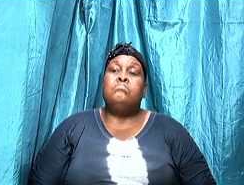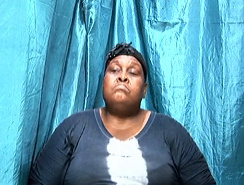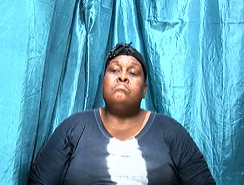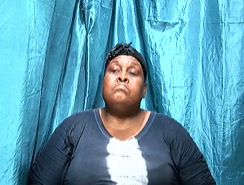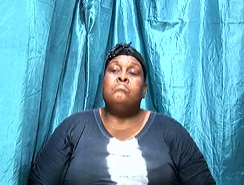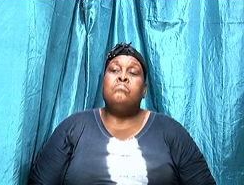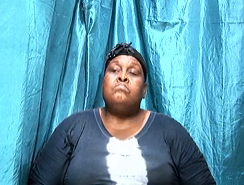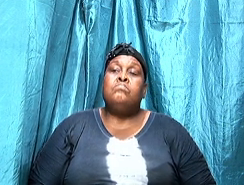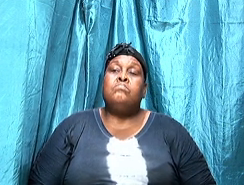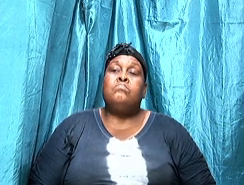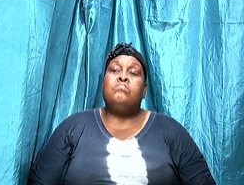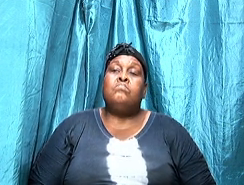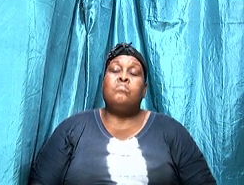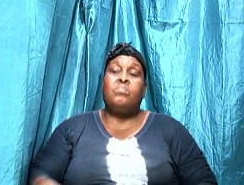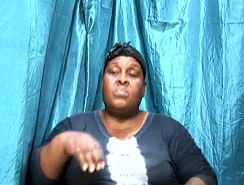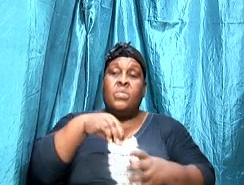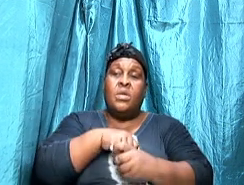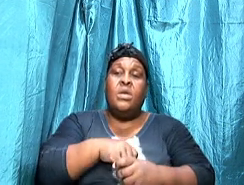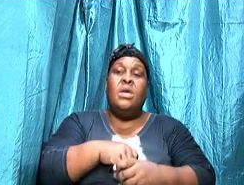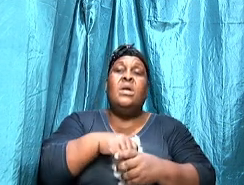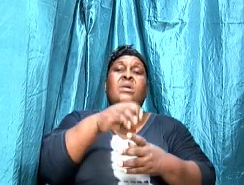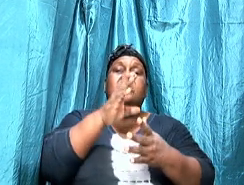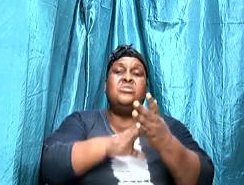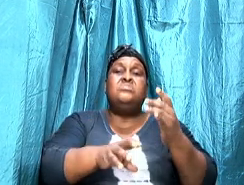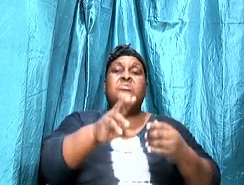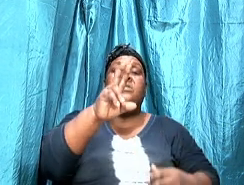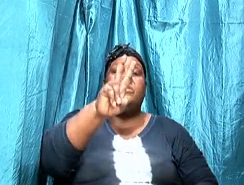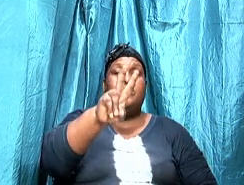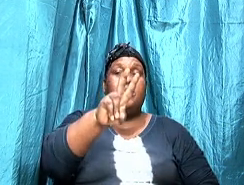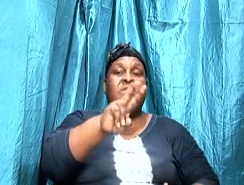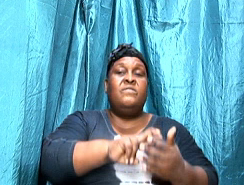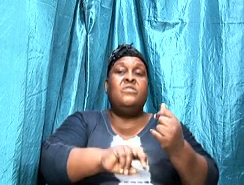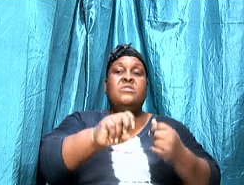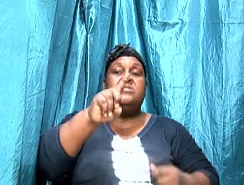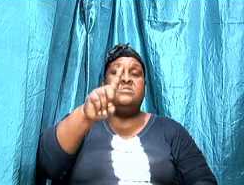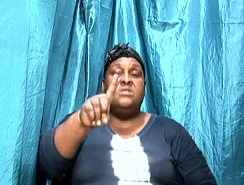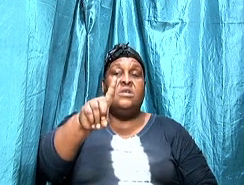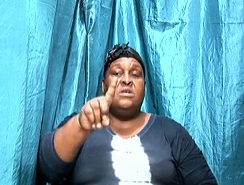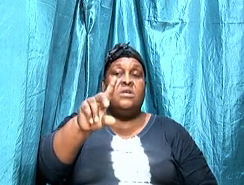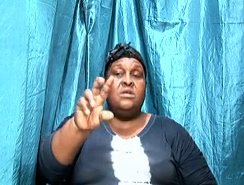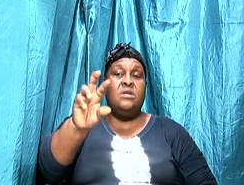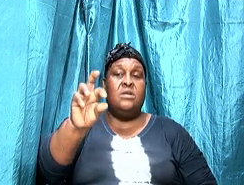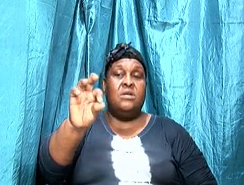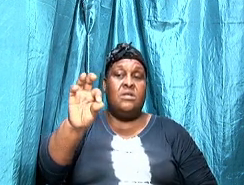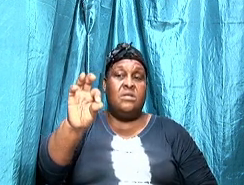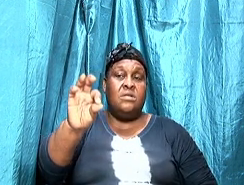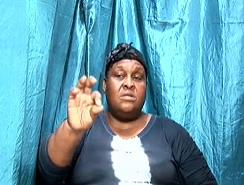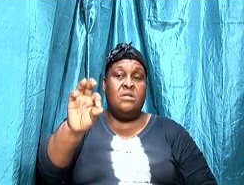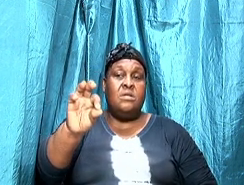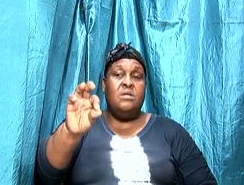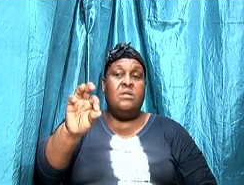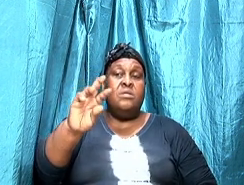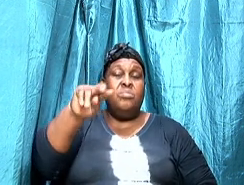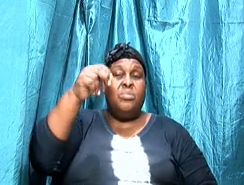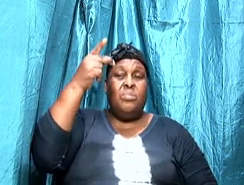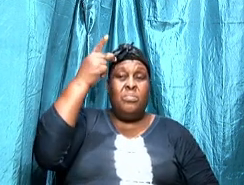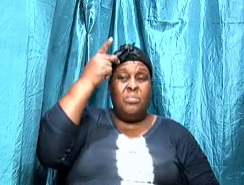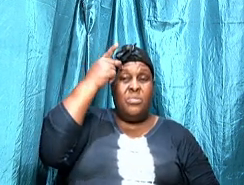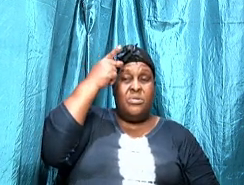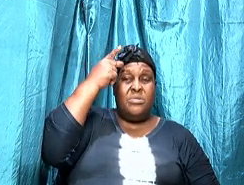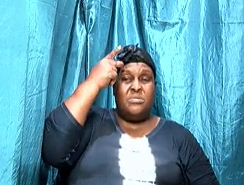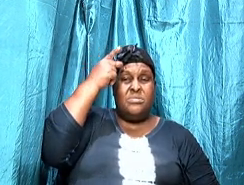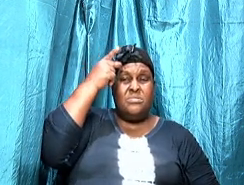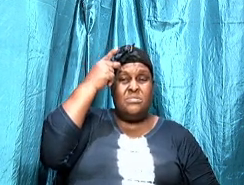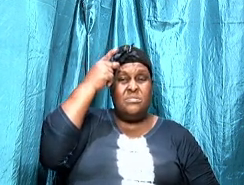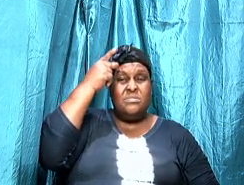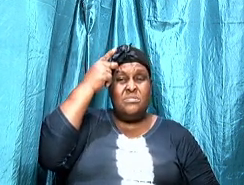please. Now, in chapter 3, verse 9, Paul